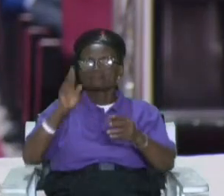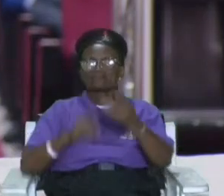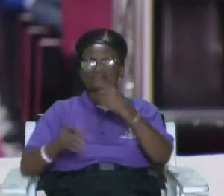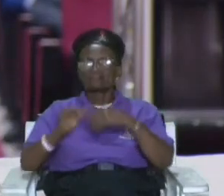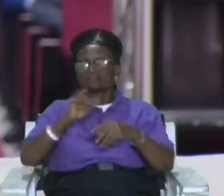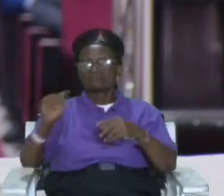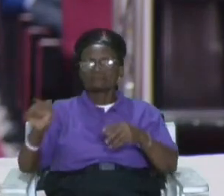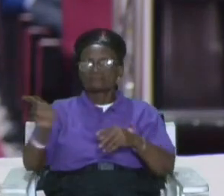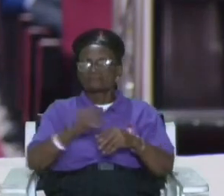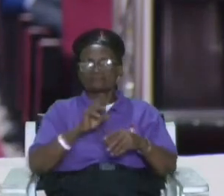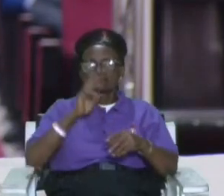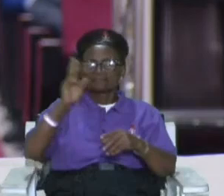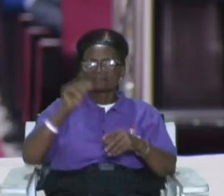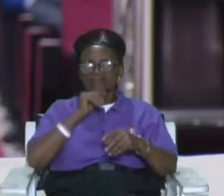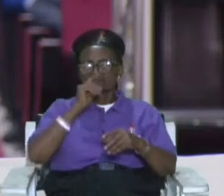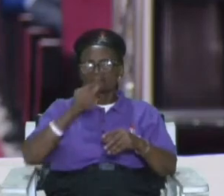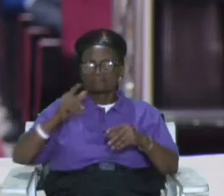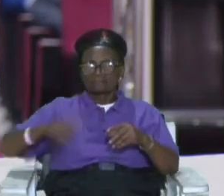late yet.